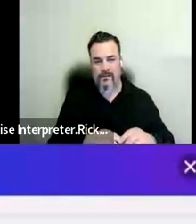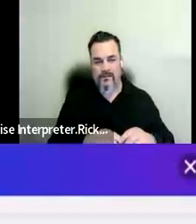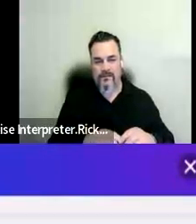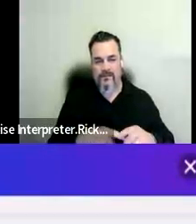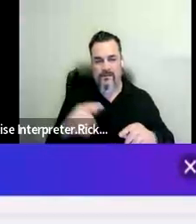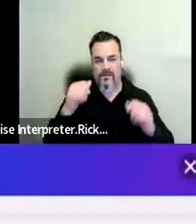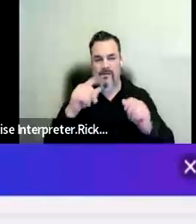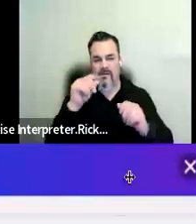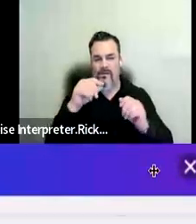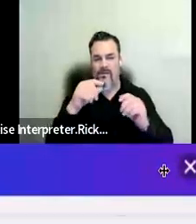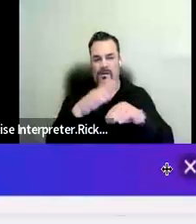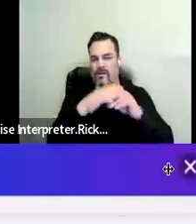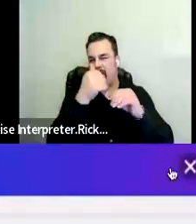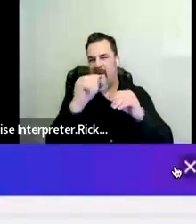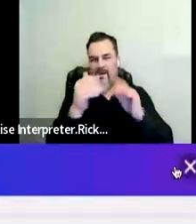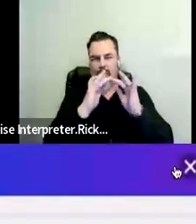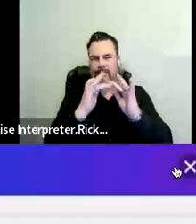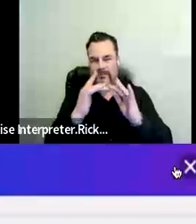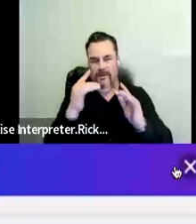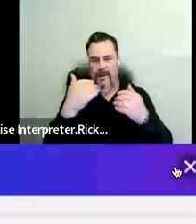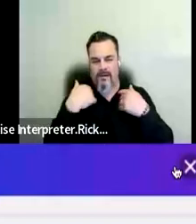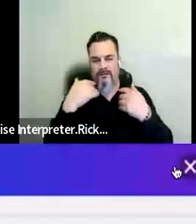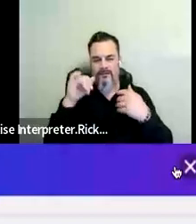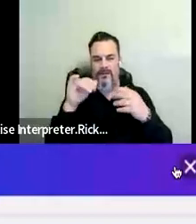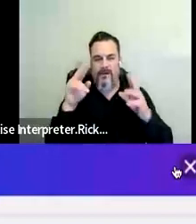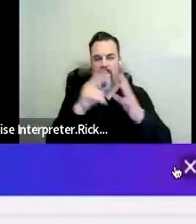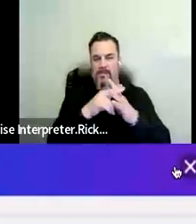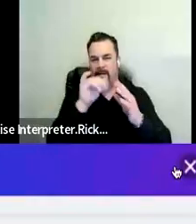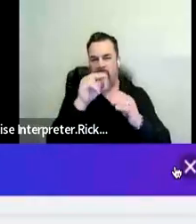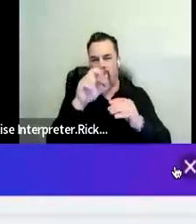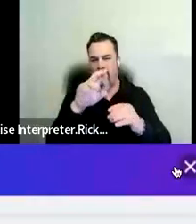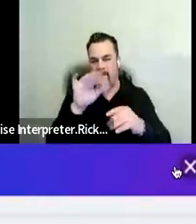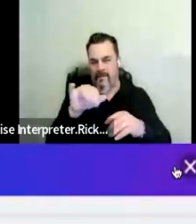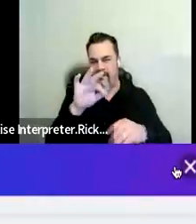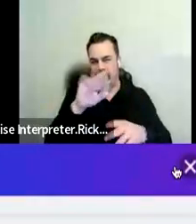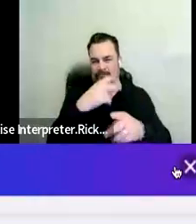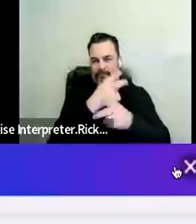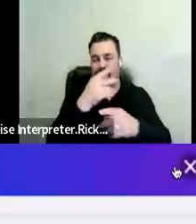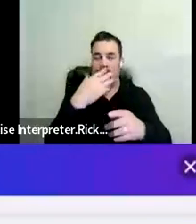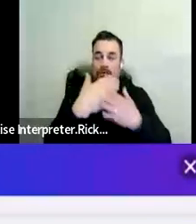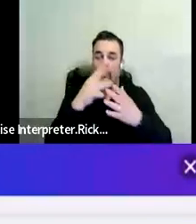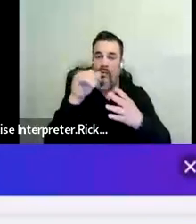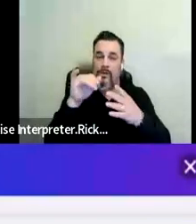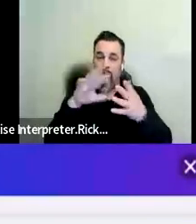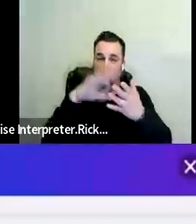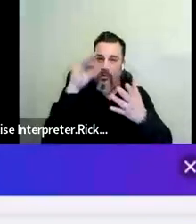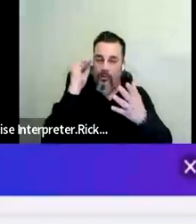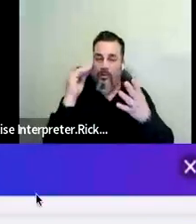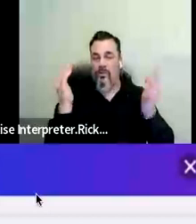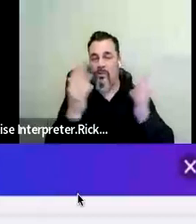can do this on any website that has this plugin or this feature. It's a great way to learn what